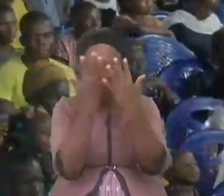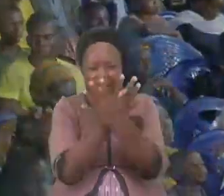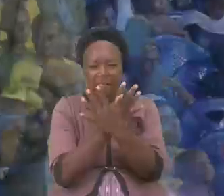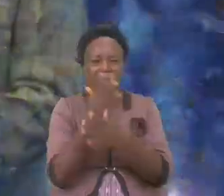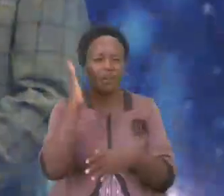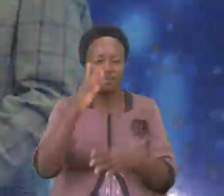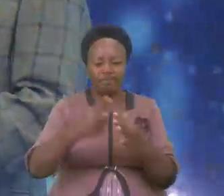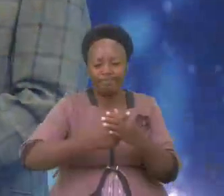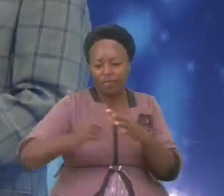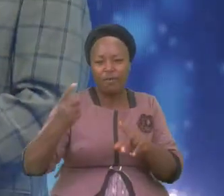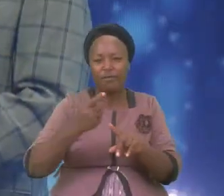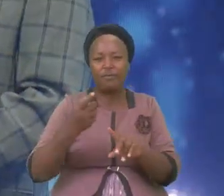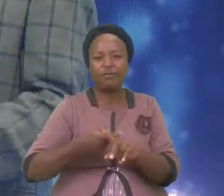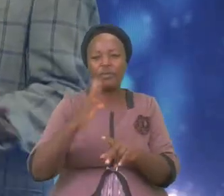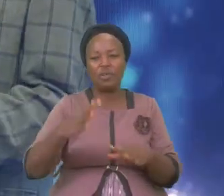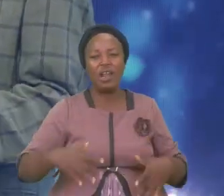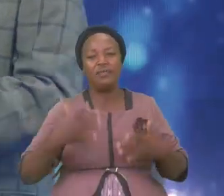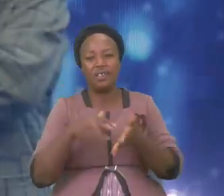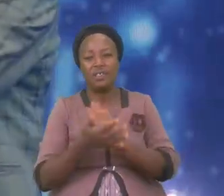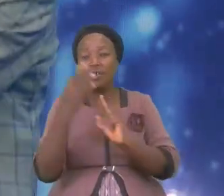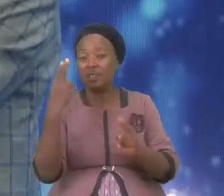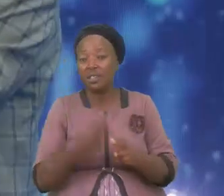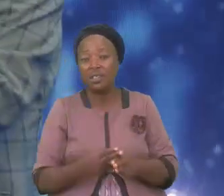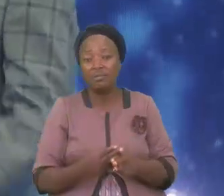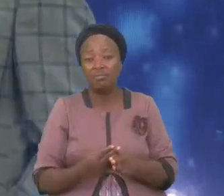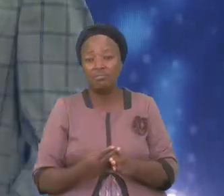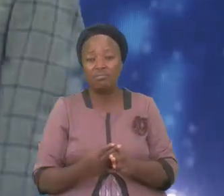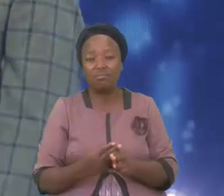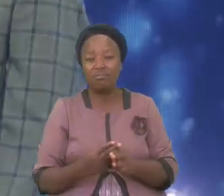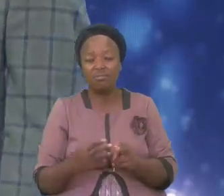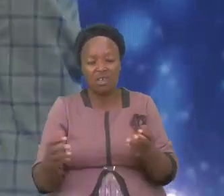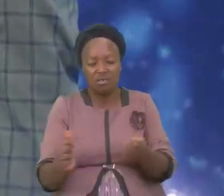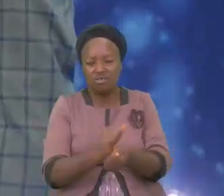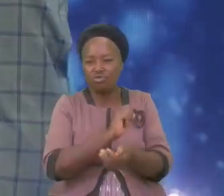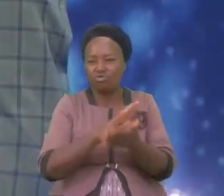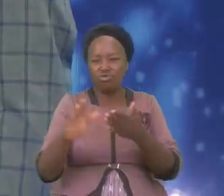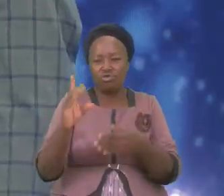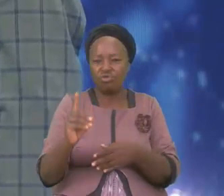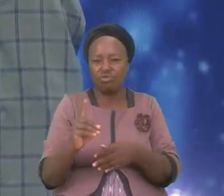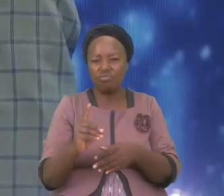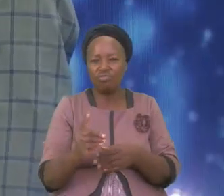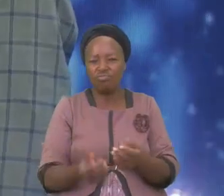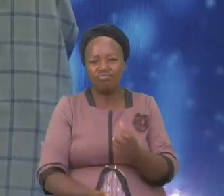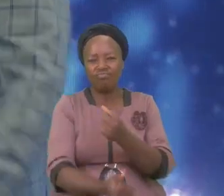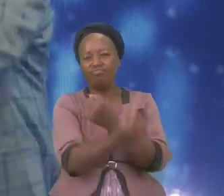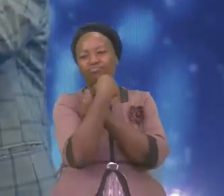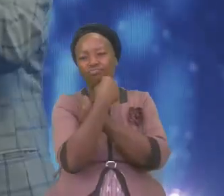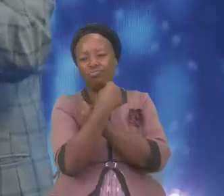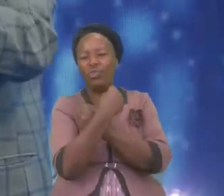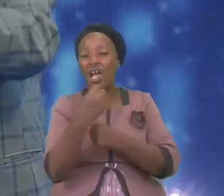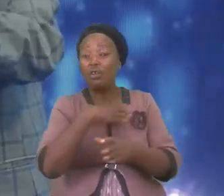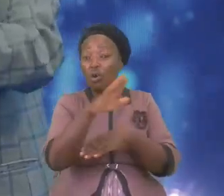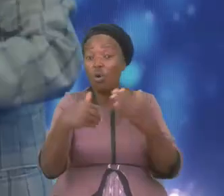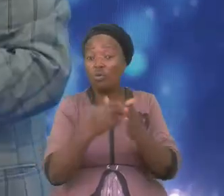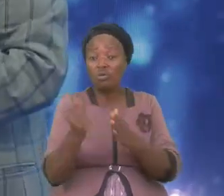Deprivation, degradation, disease, and all those negative things that follow many people throughout life,